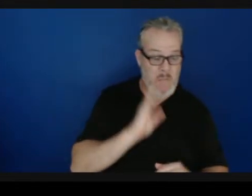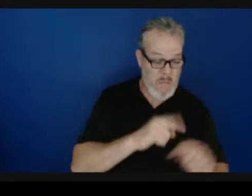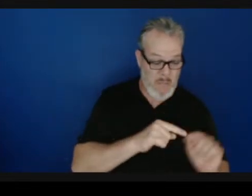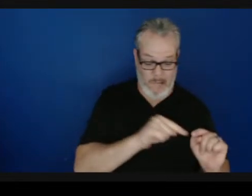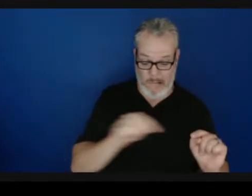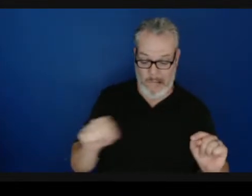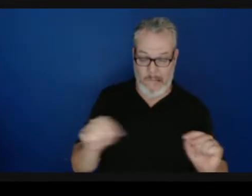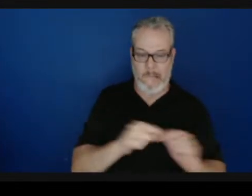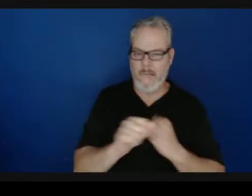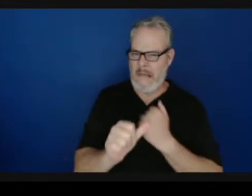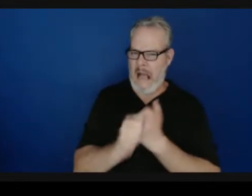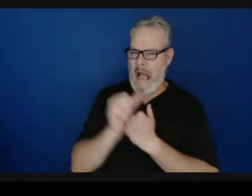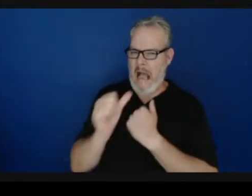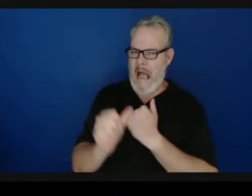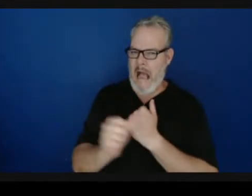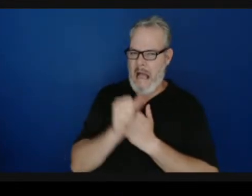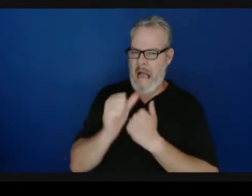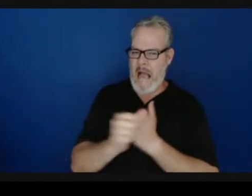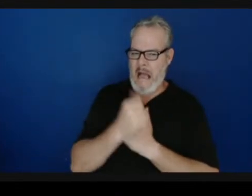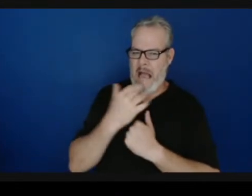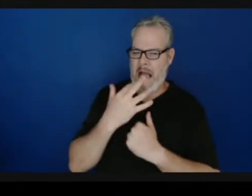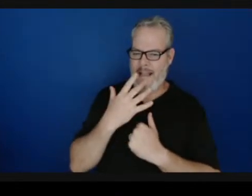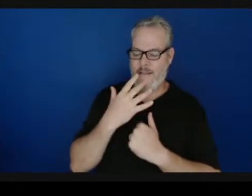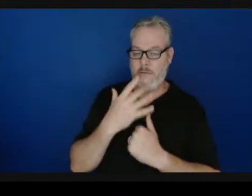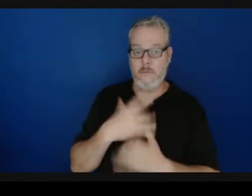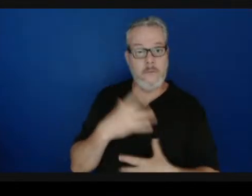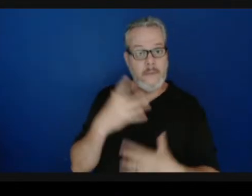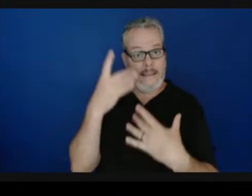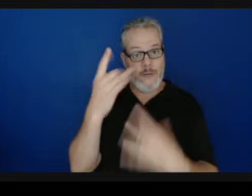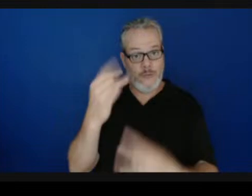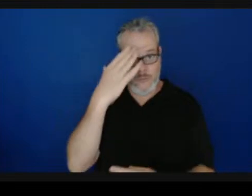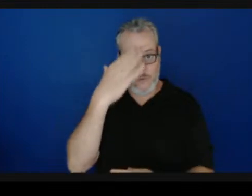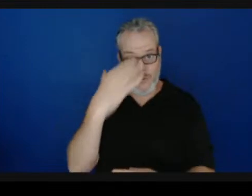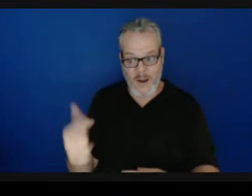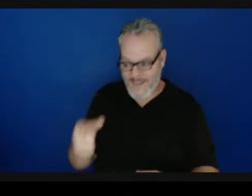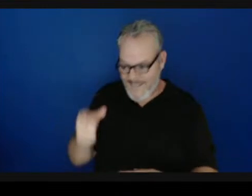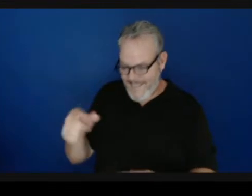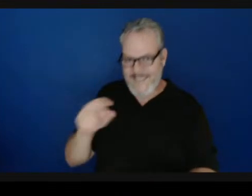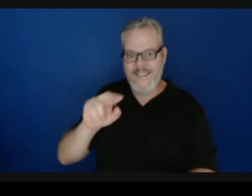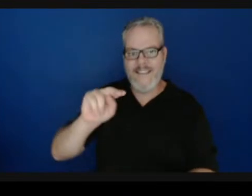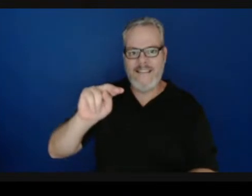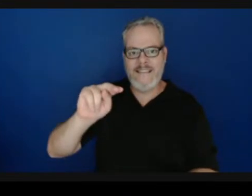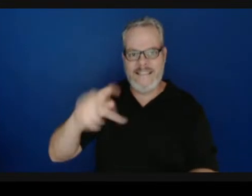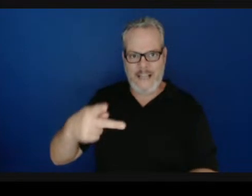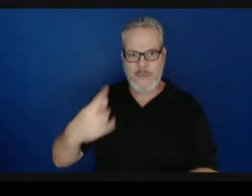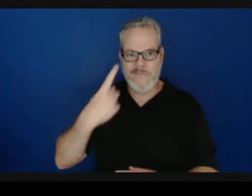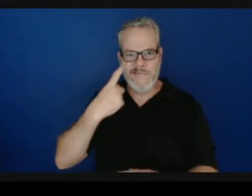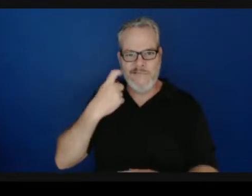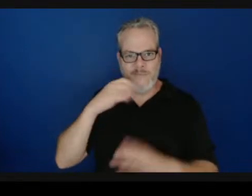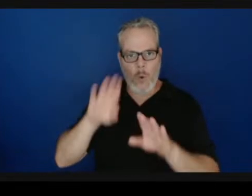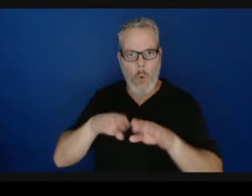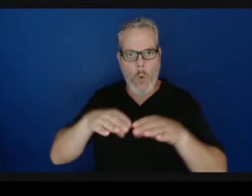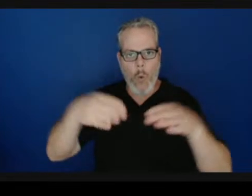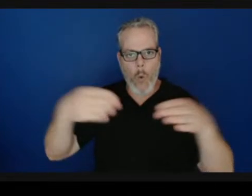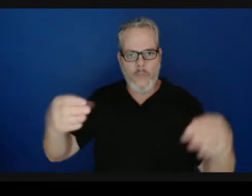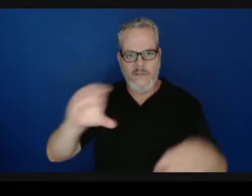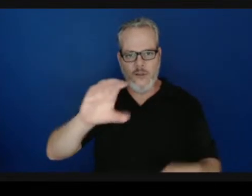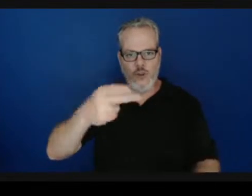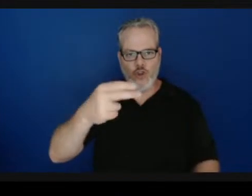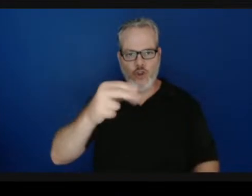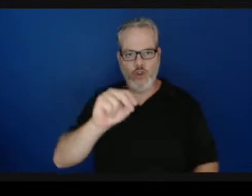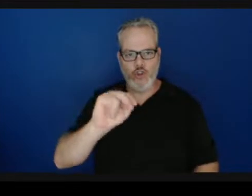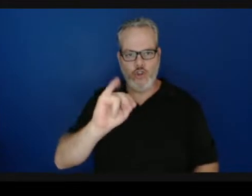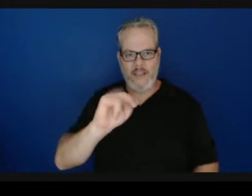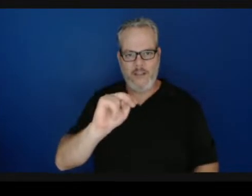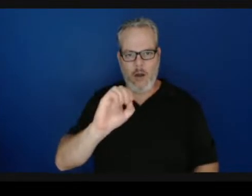Right? So it's interesting because the national park has in fact reopened the Chain of Craters Road, and that followed